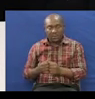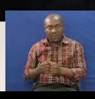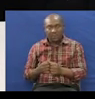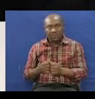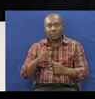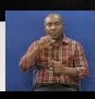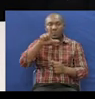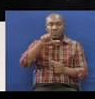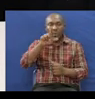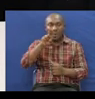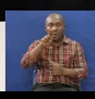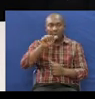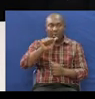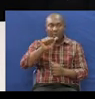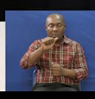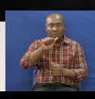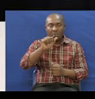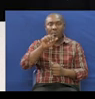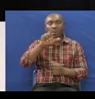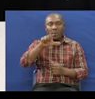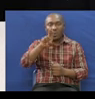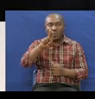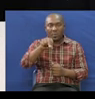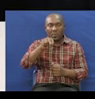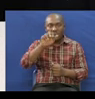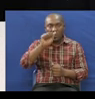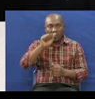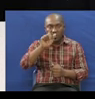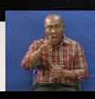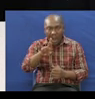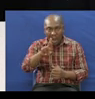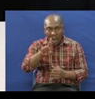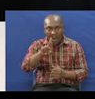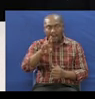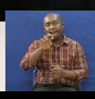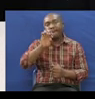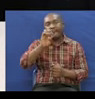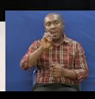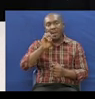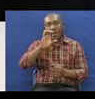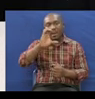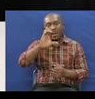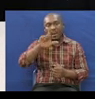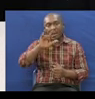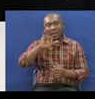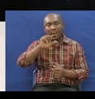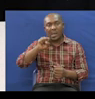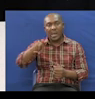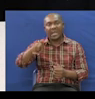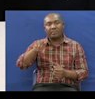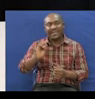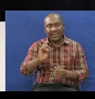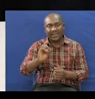Since you have the earth that is revolved by the moon,